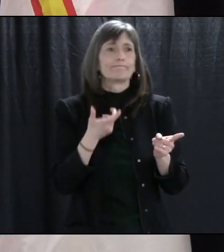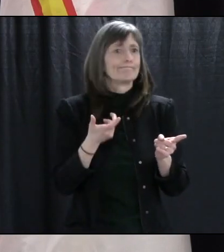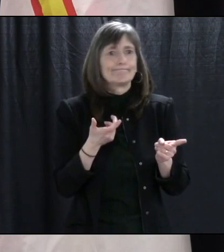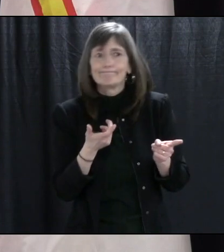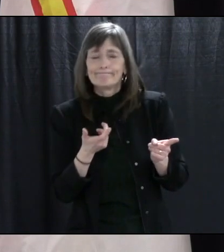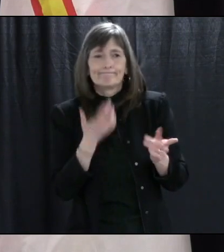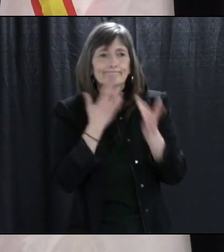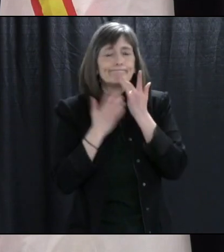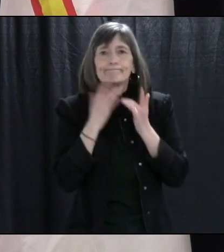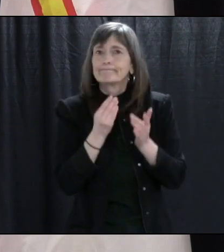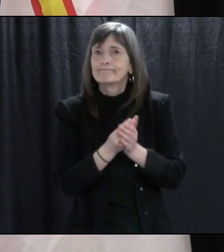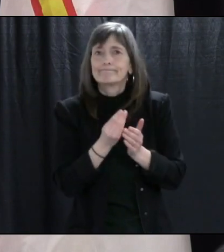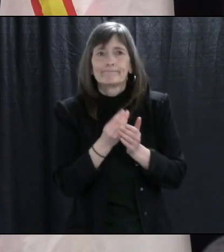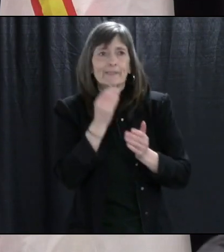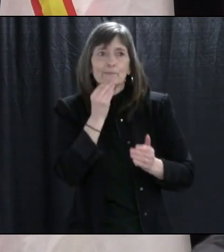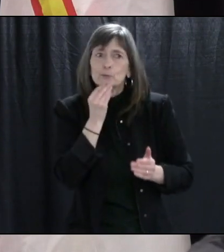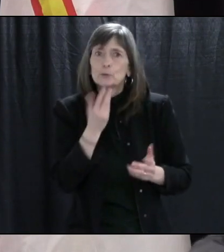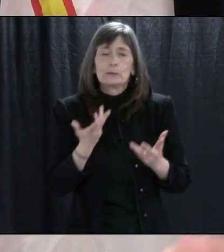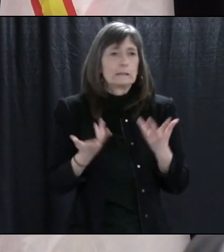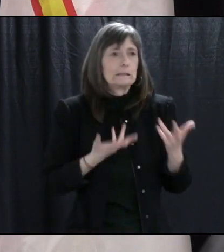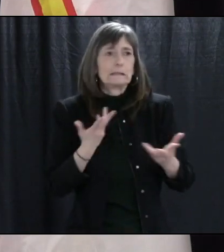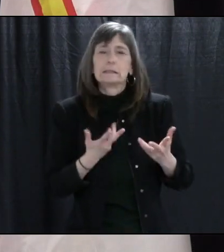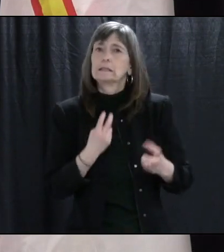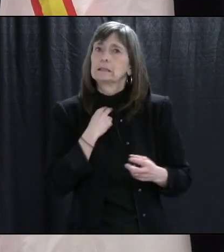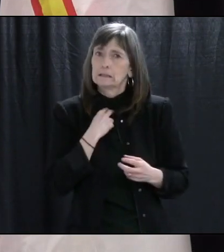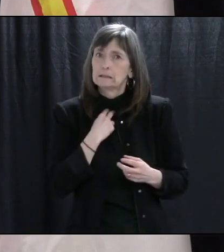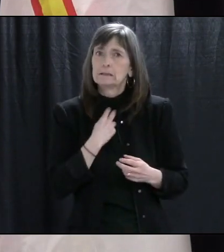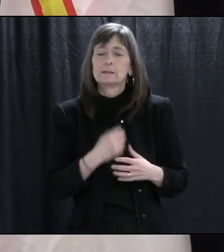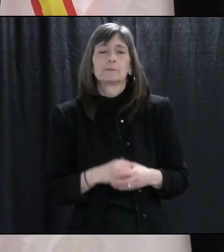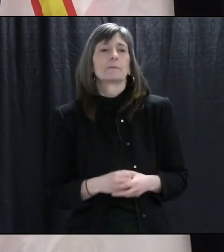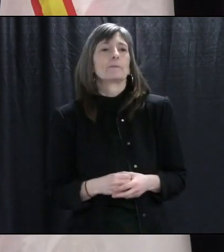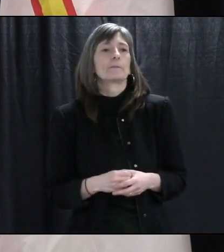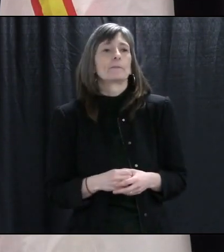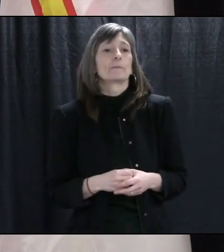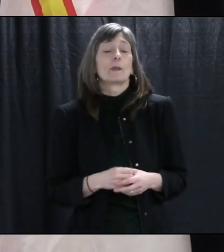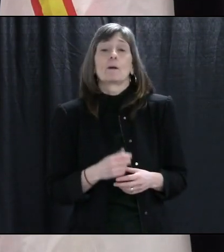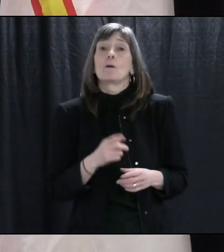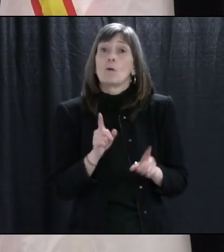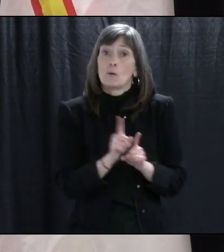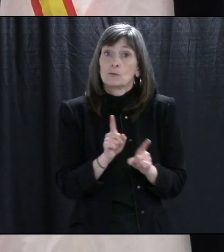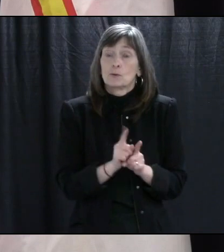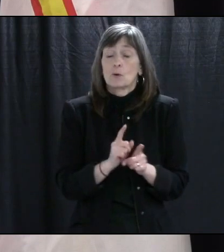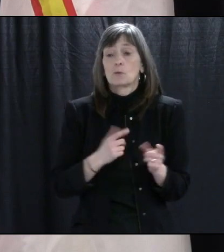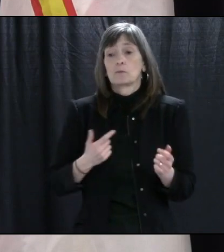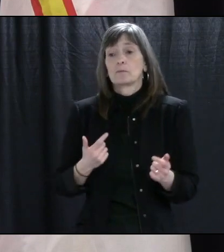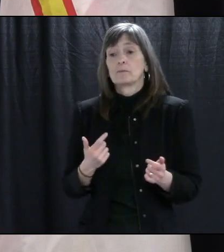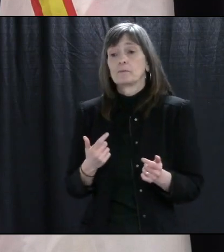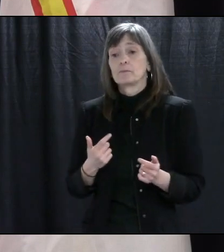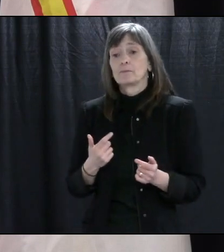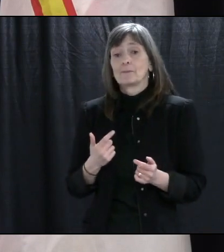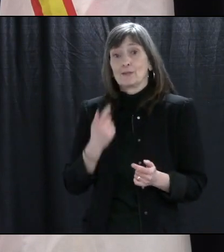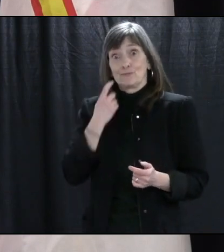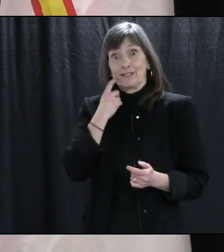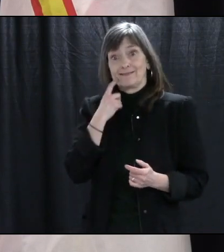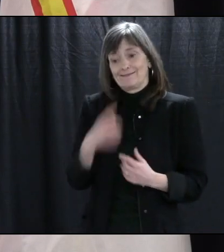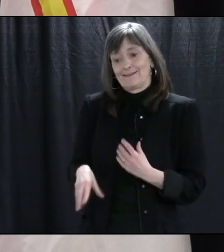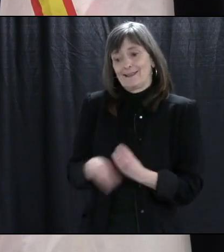are experiencing food insecurity during this pandemic. So I'm also delighted to say that since then we've added